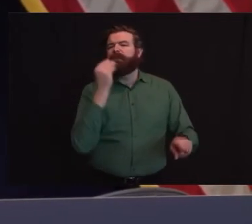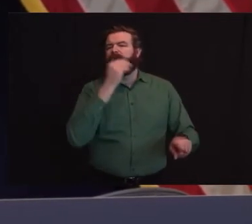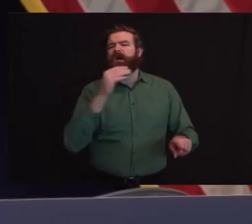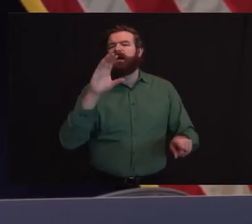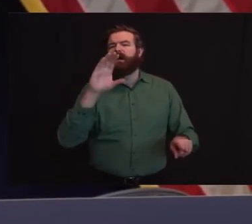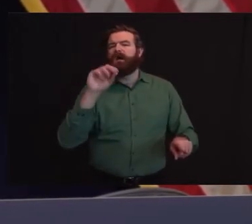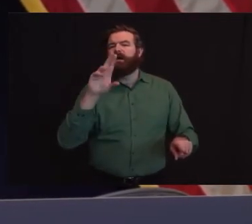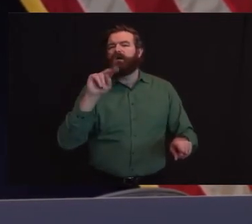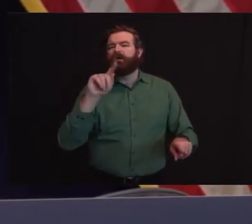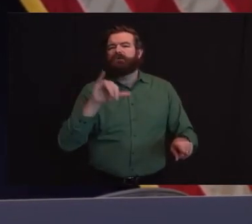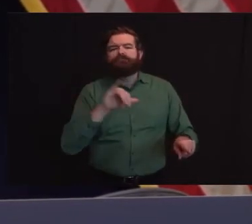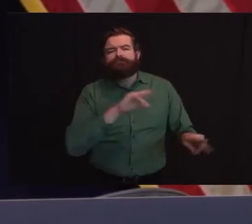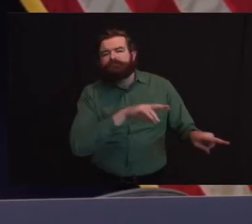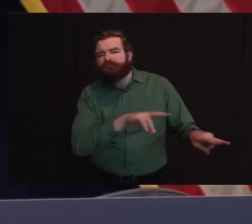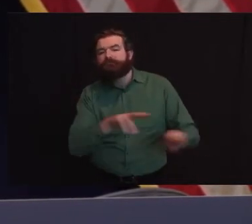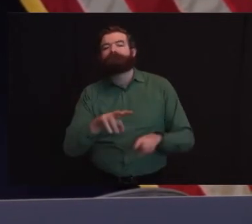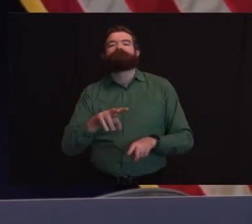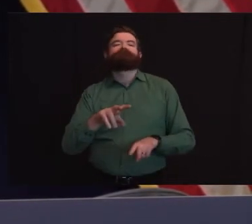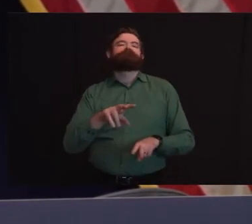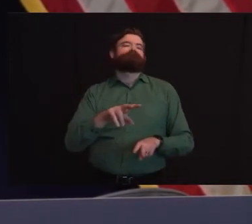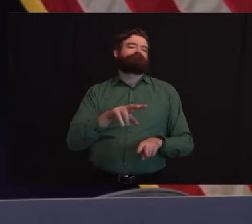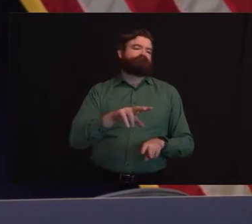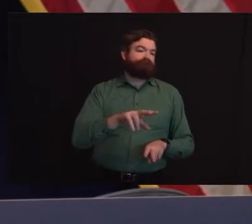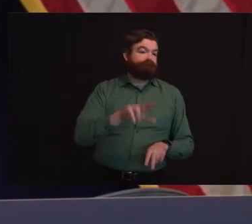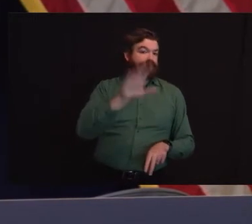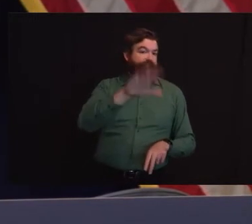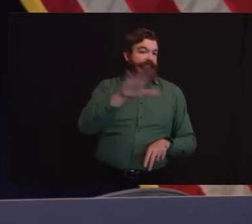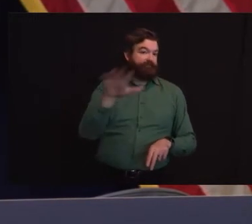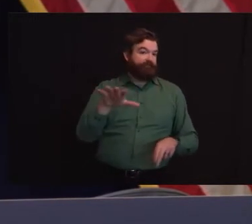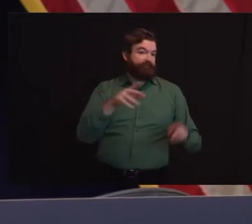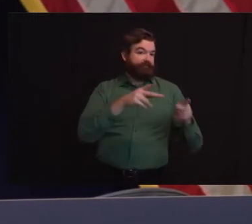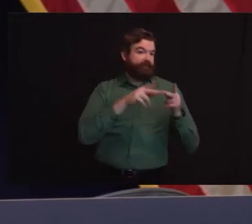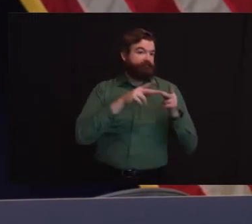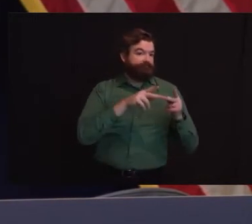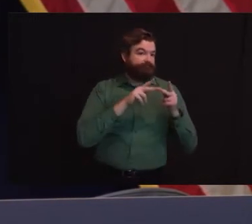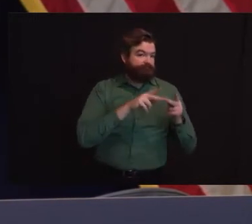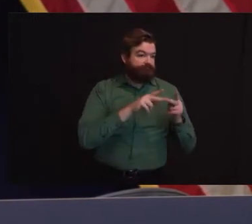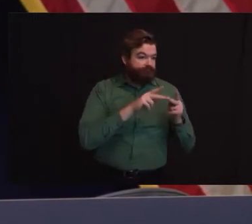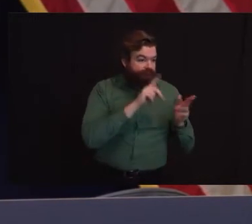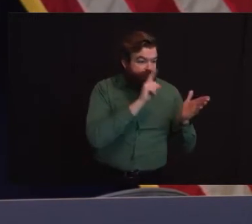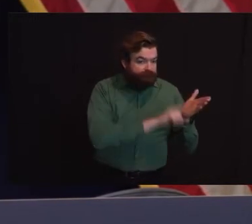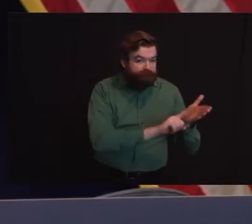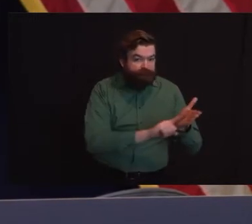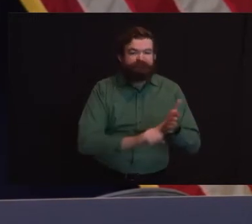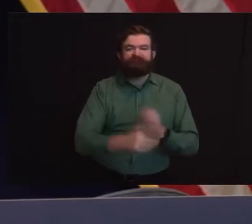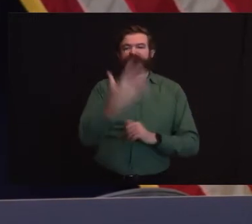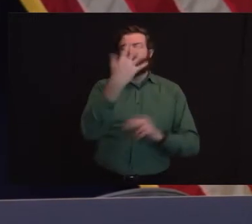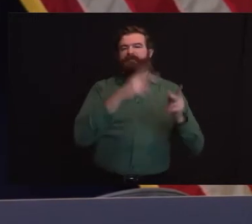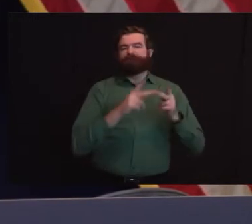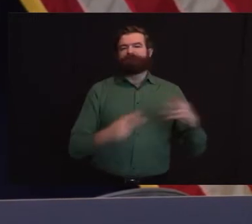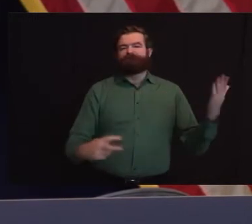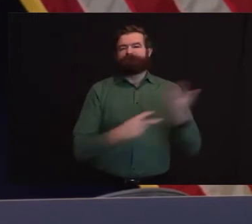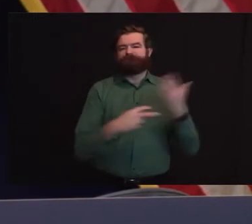inspections, citing 5 different establishments, which are as follows with regards to